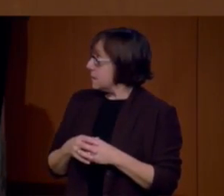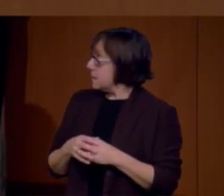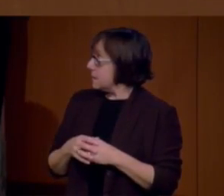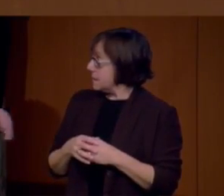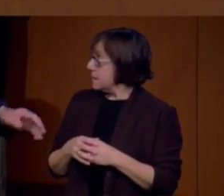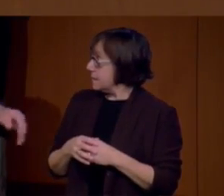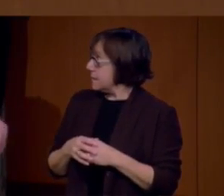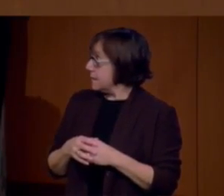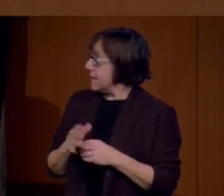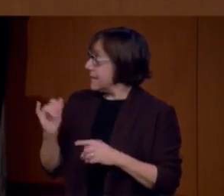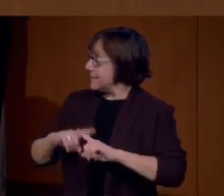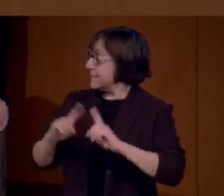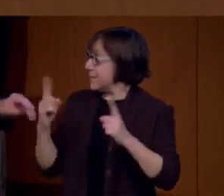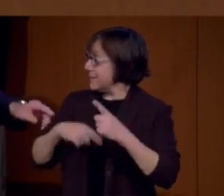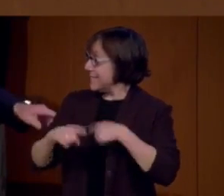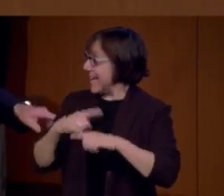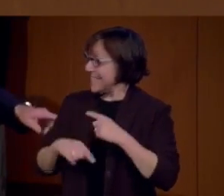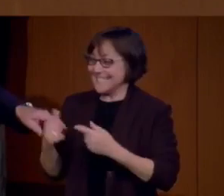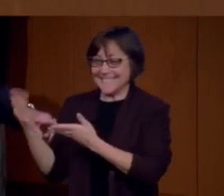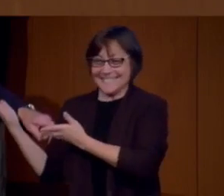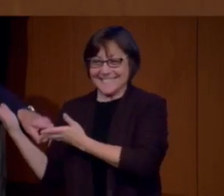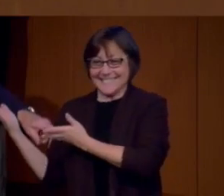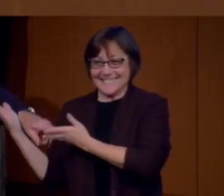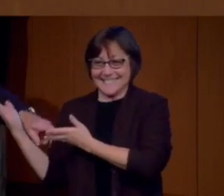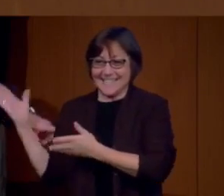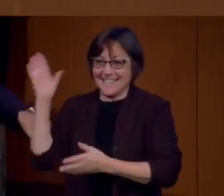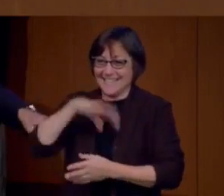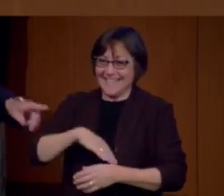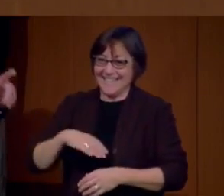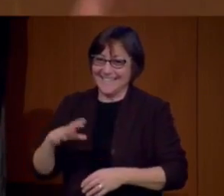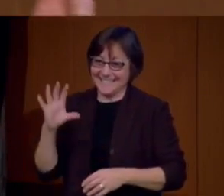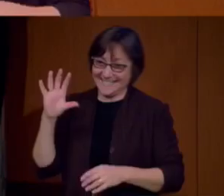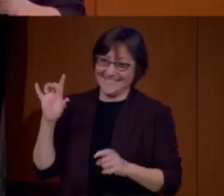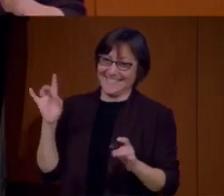Well, that's a different sign, right?